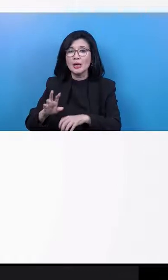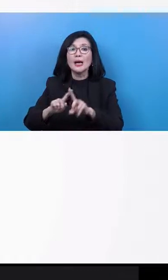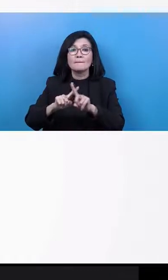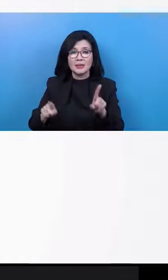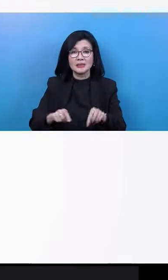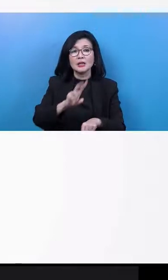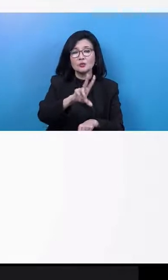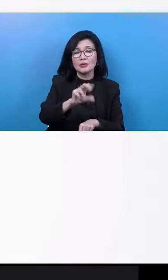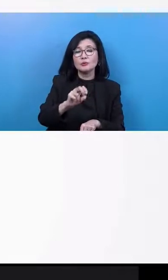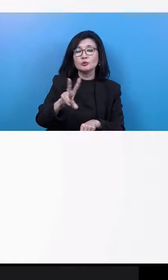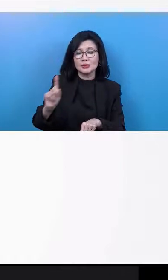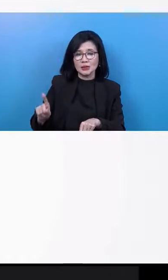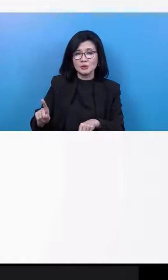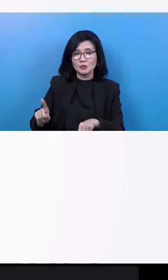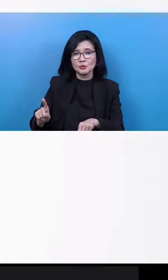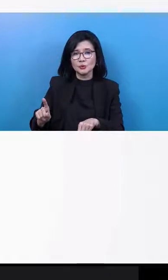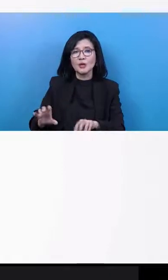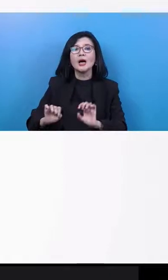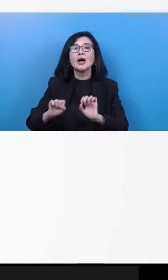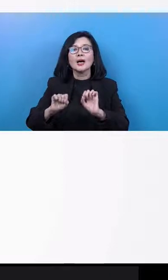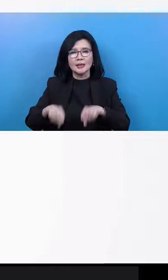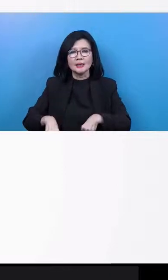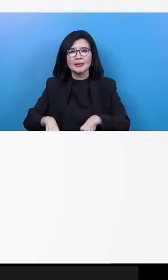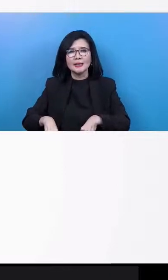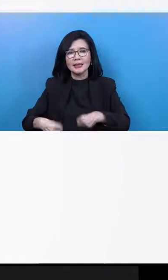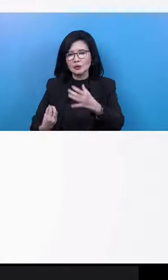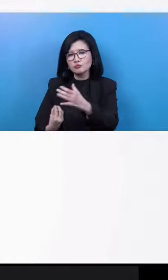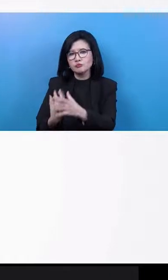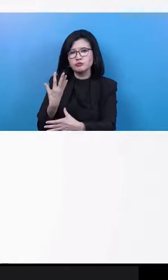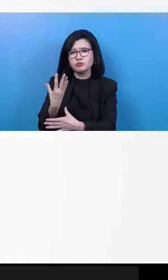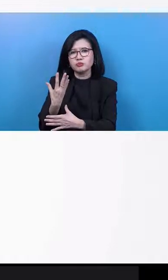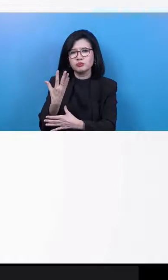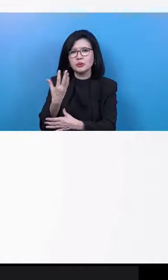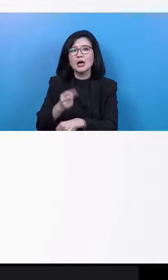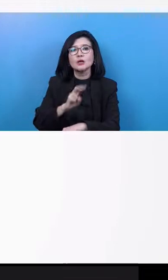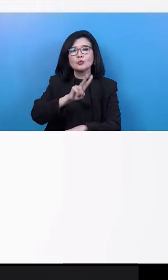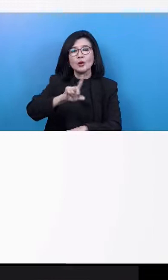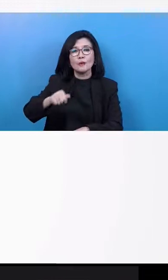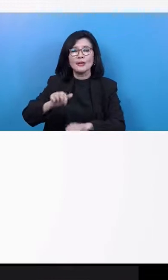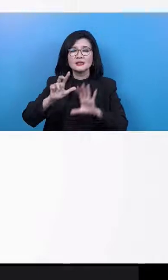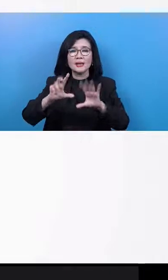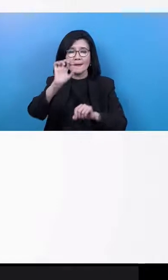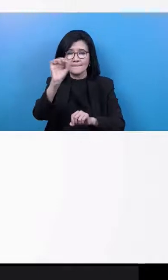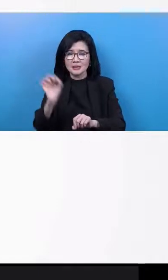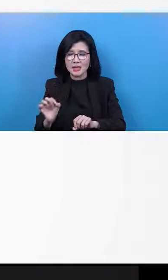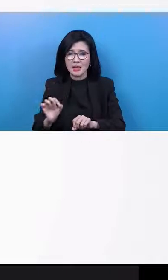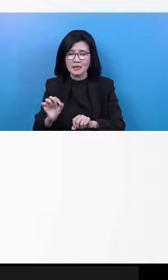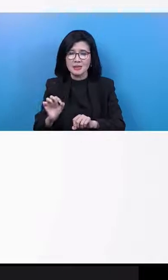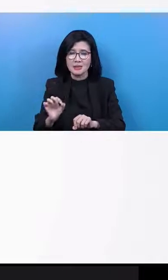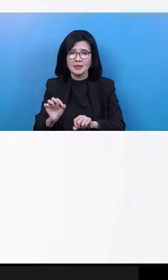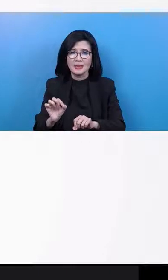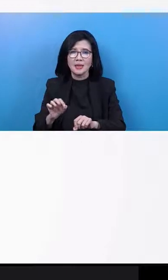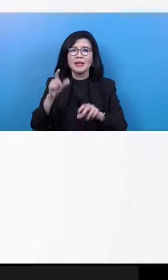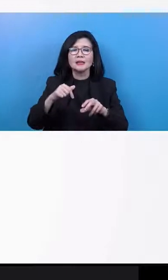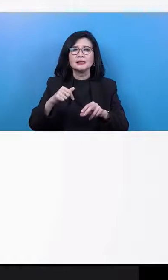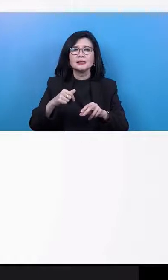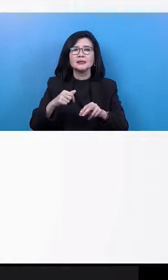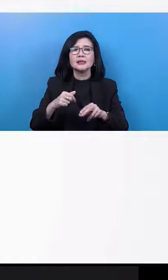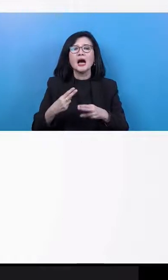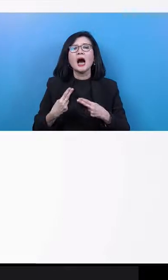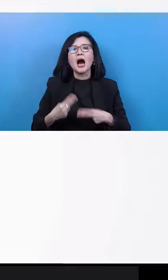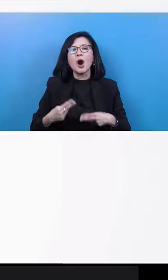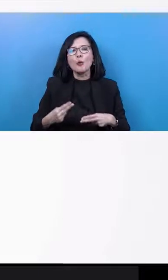the downturn with a growth of around 2.9%. And this is expected to be higher in